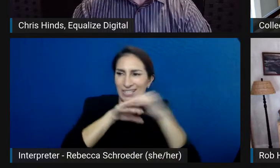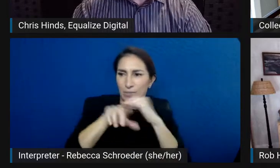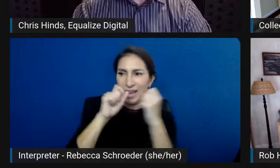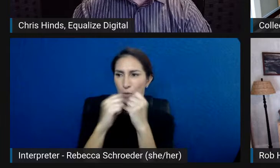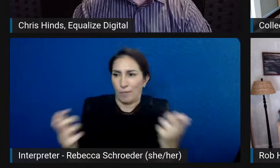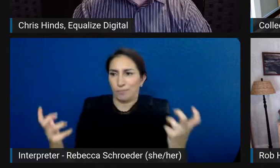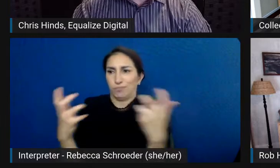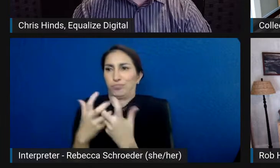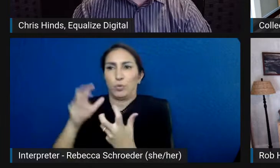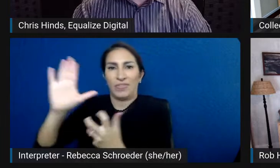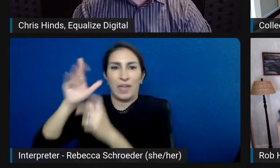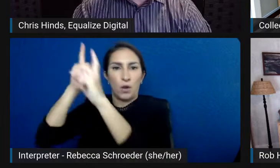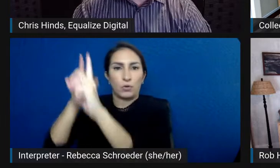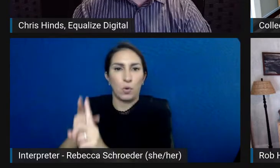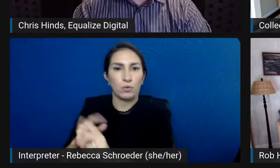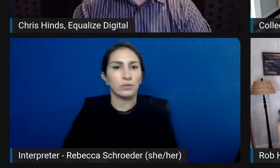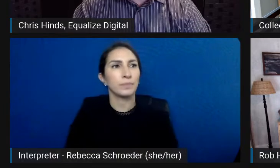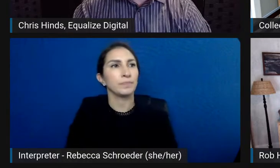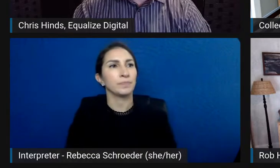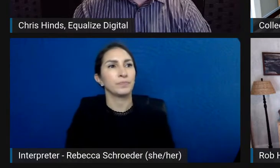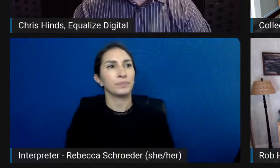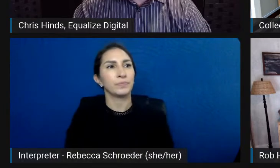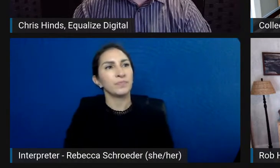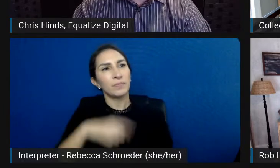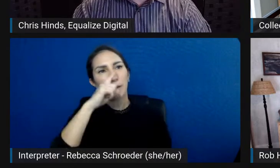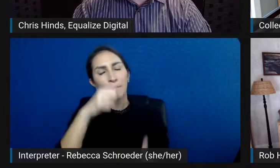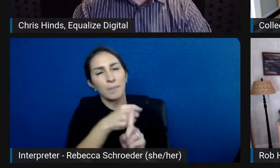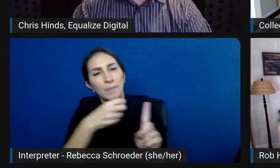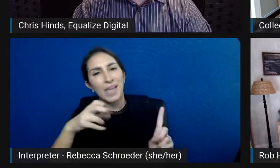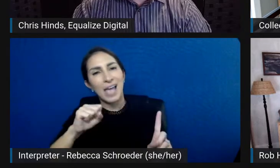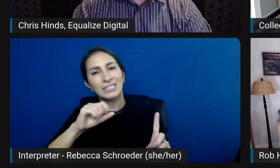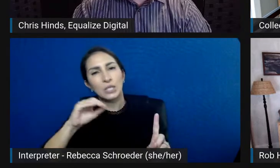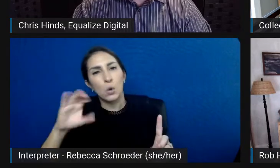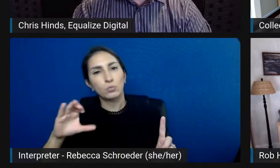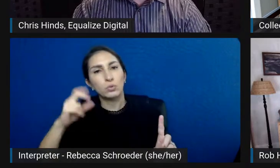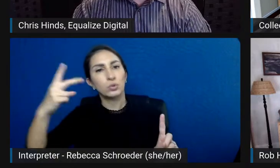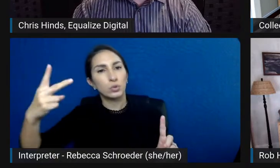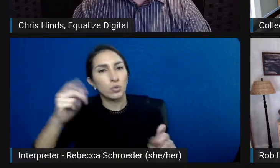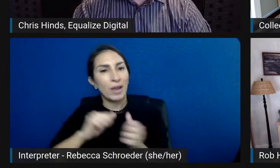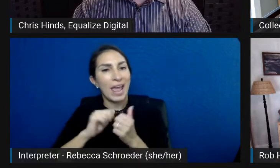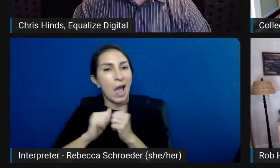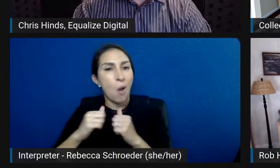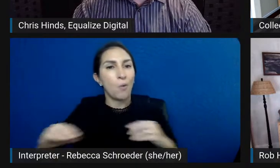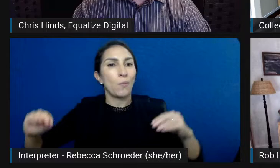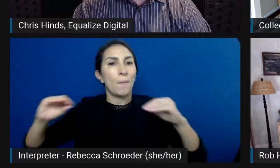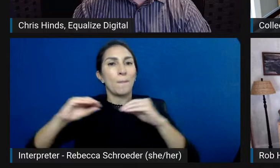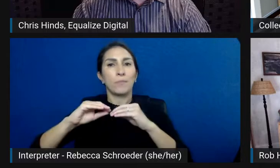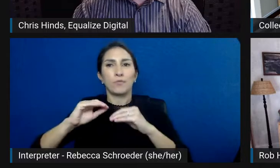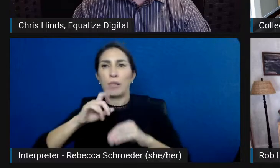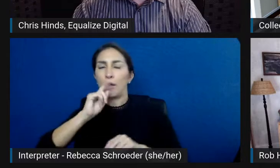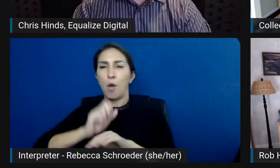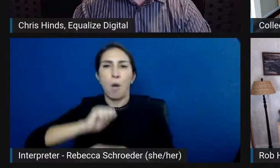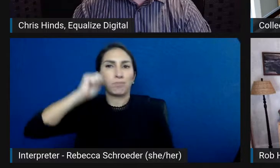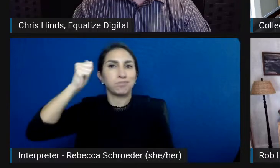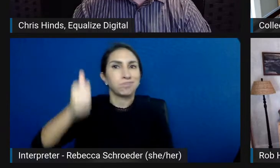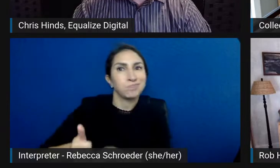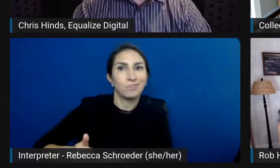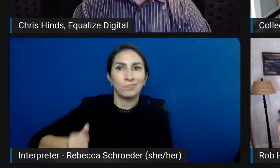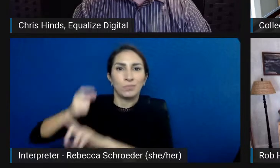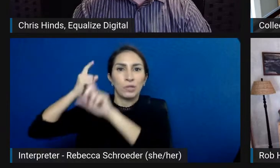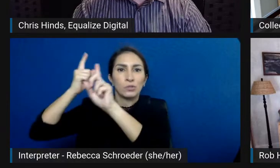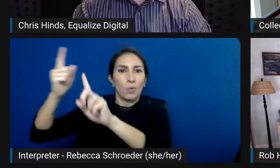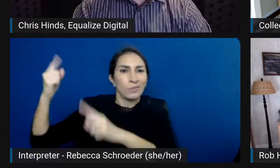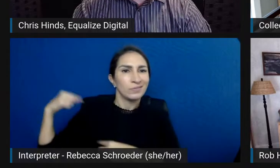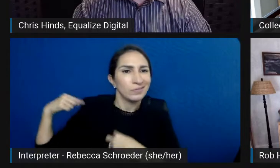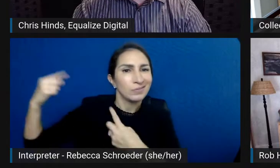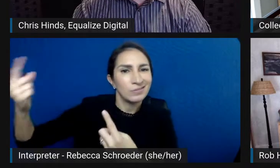too. Could you expand upon that idea and how some of these more well-established goals, right, kind